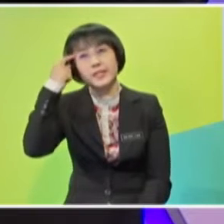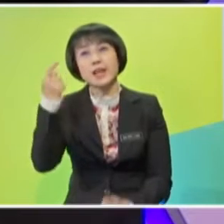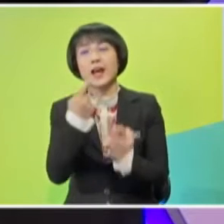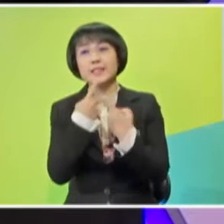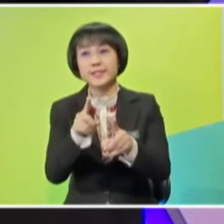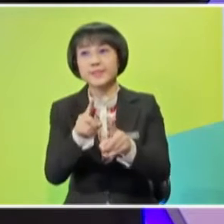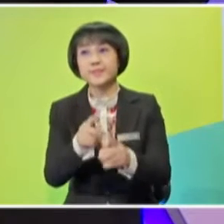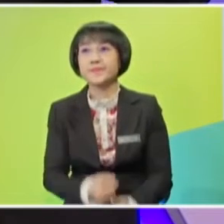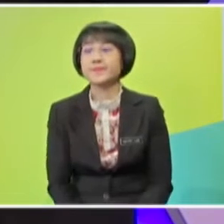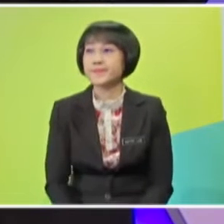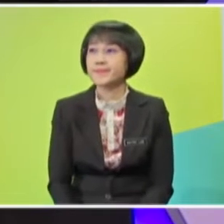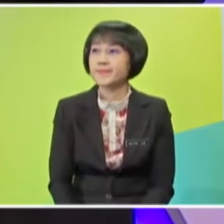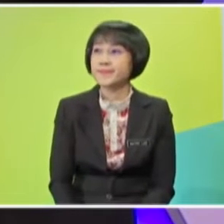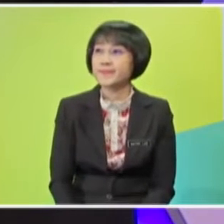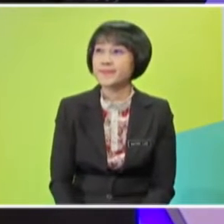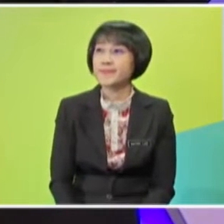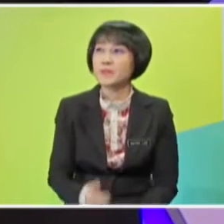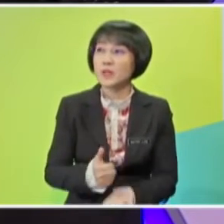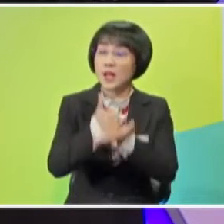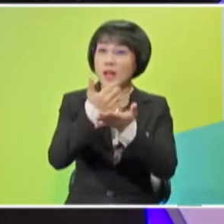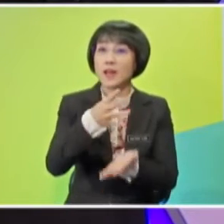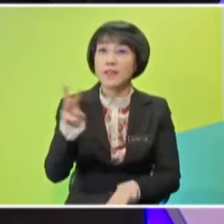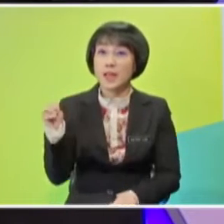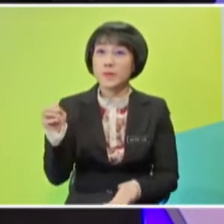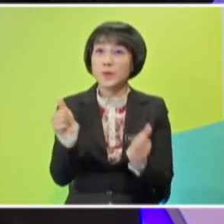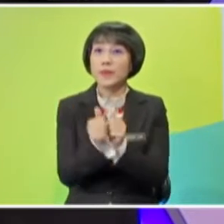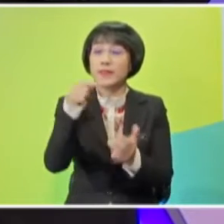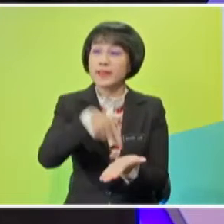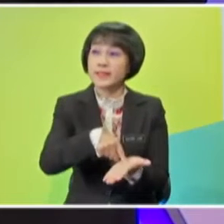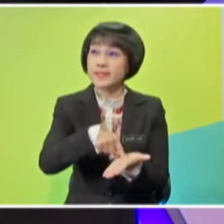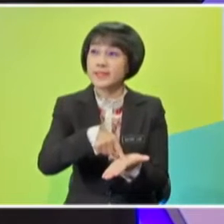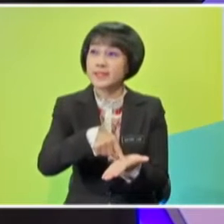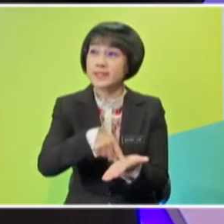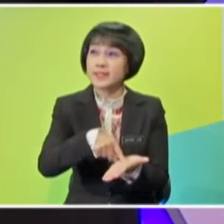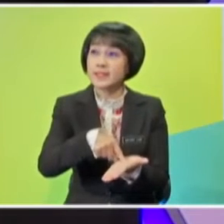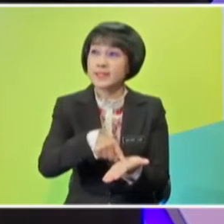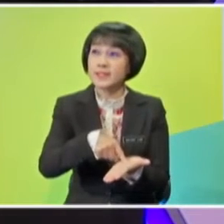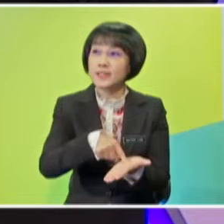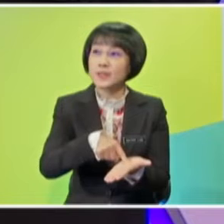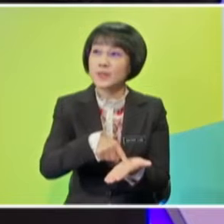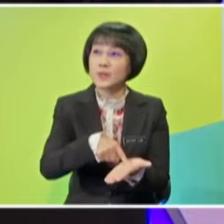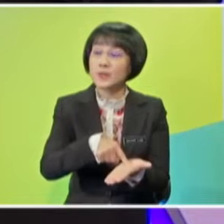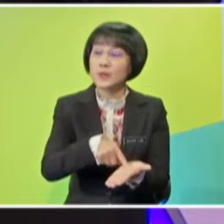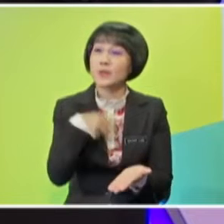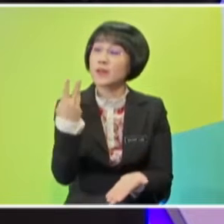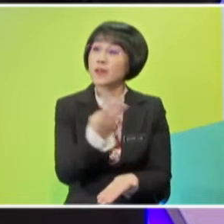answers. Okay. Okay. Yeah. So to help them with this, we are going to